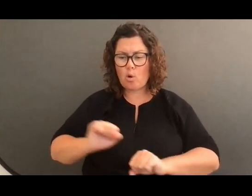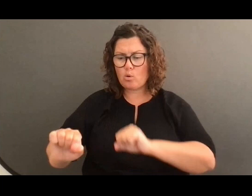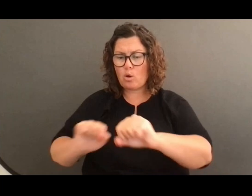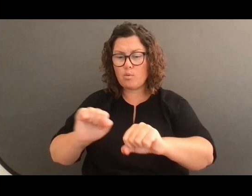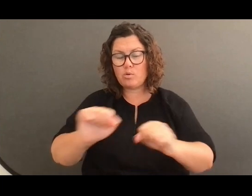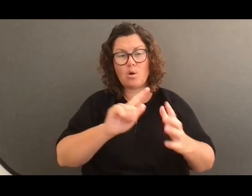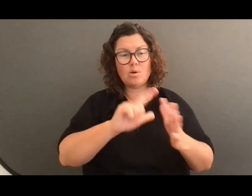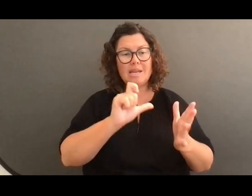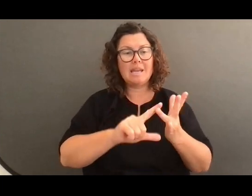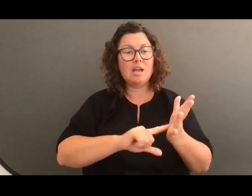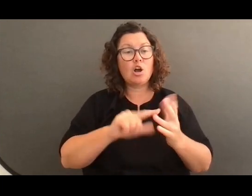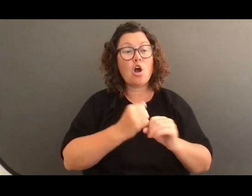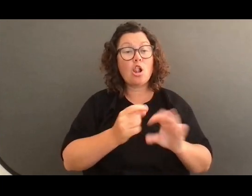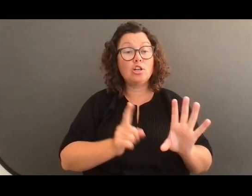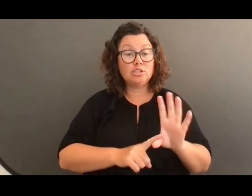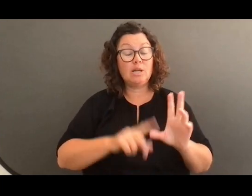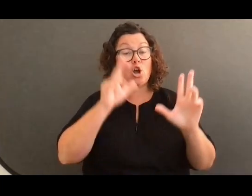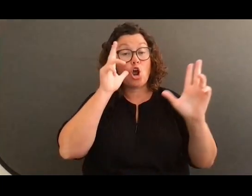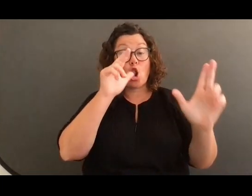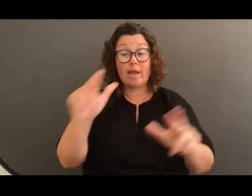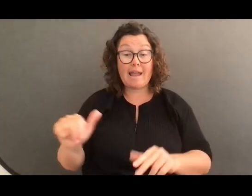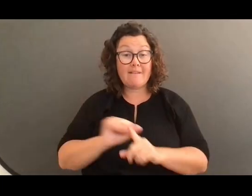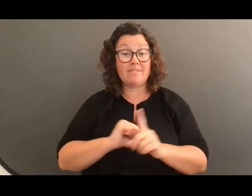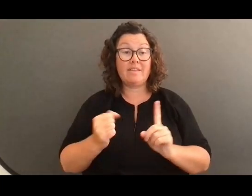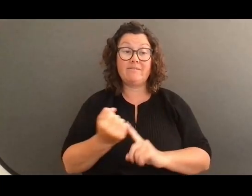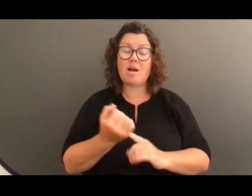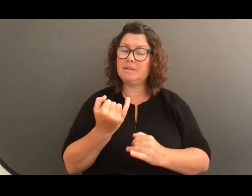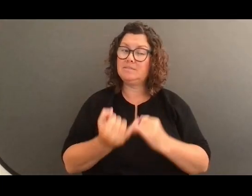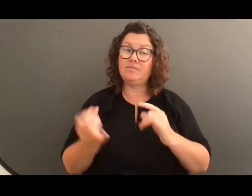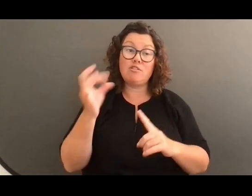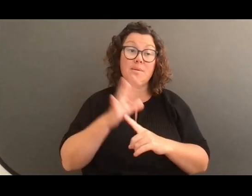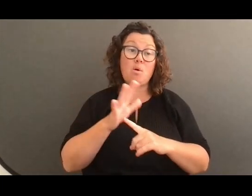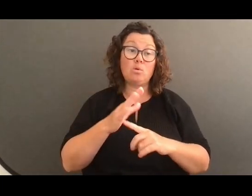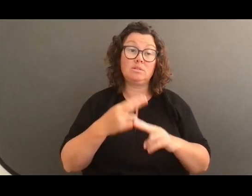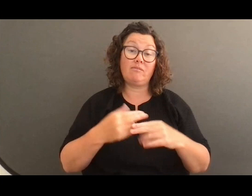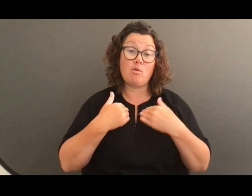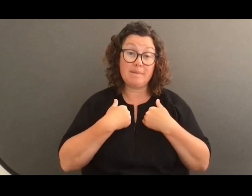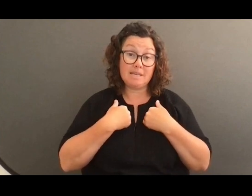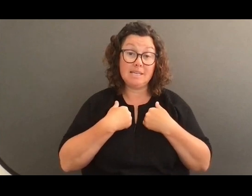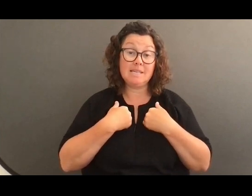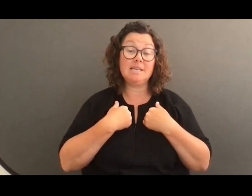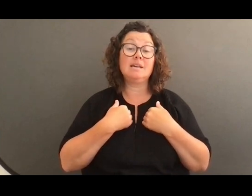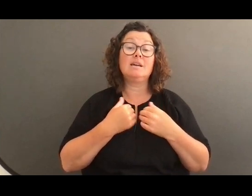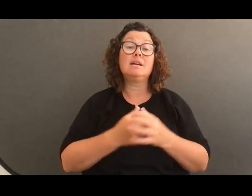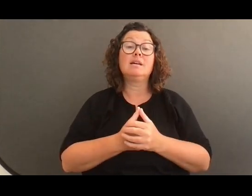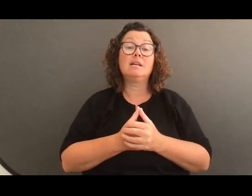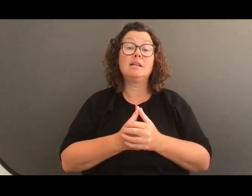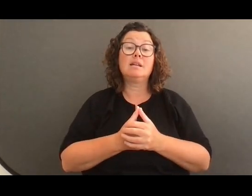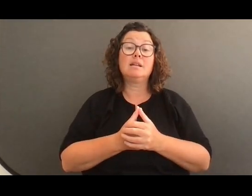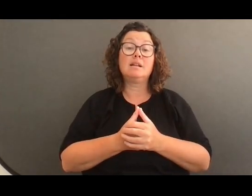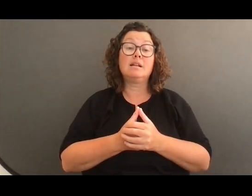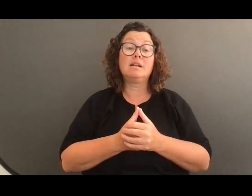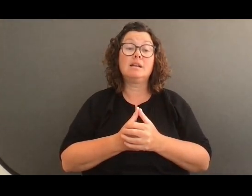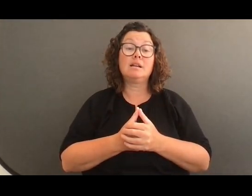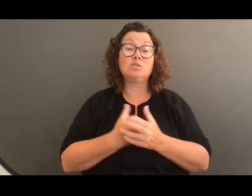environment is very important to me, and I hope that students, not of Galen, but of Galen, but all of Australia, can actually see